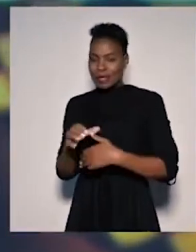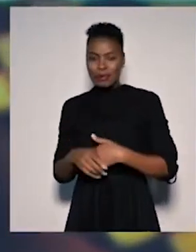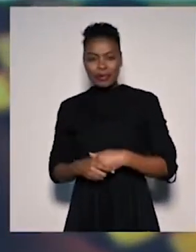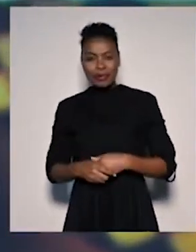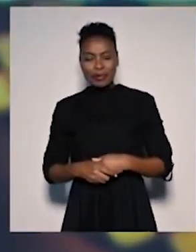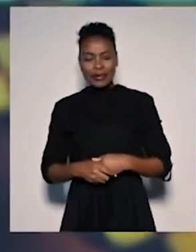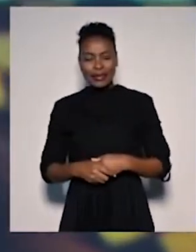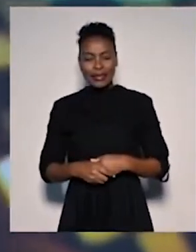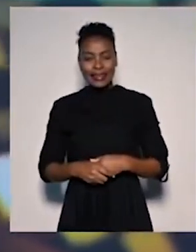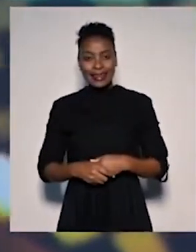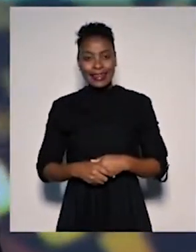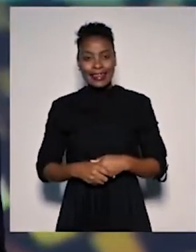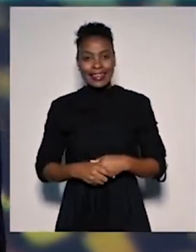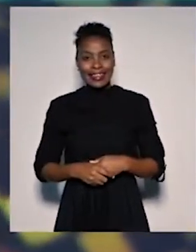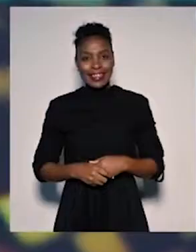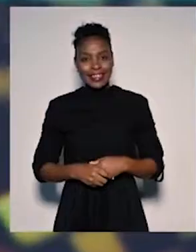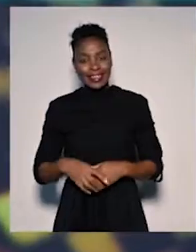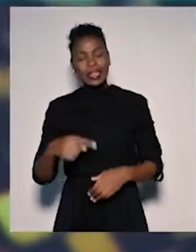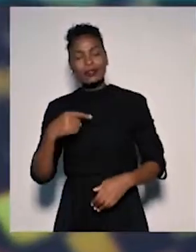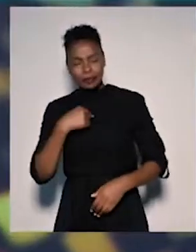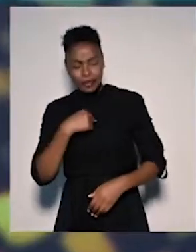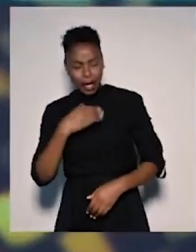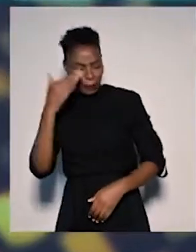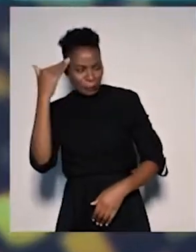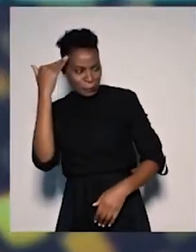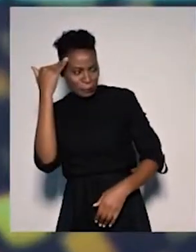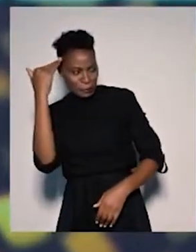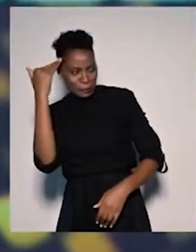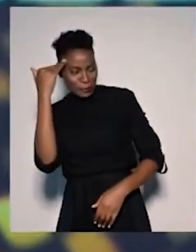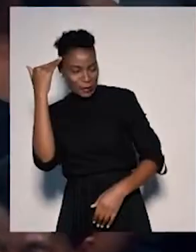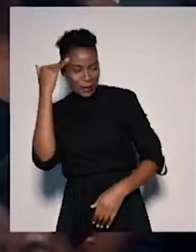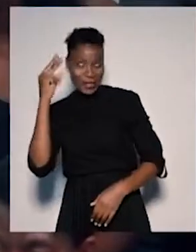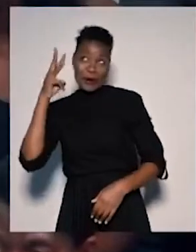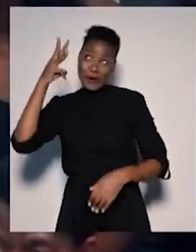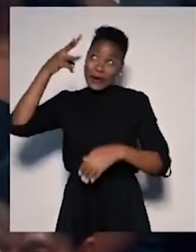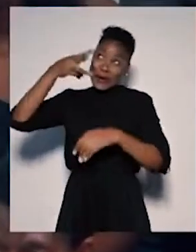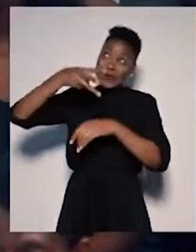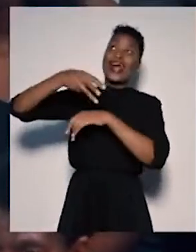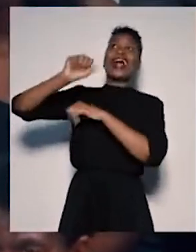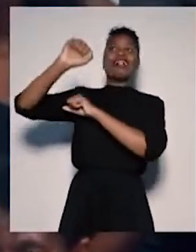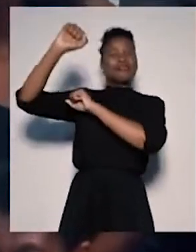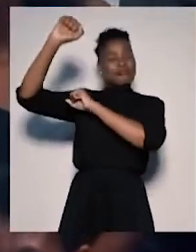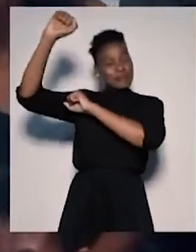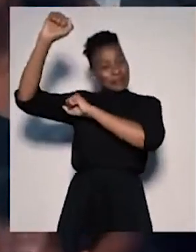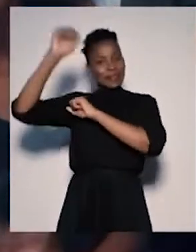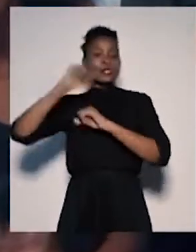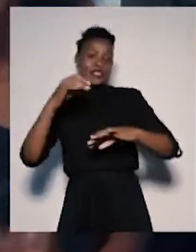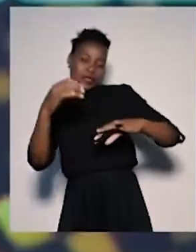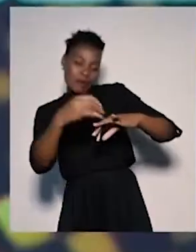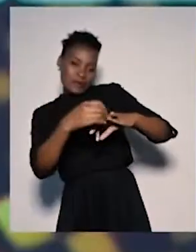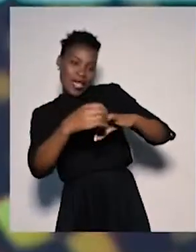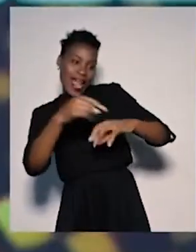come on now, then I know it is your will for me to marry her.